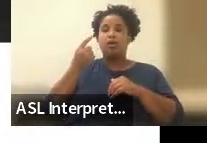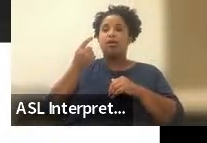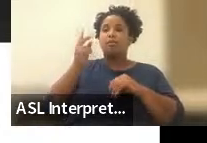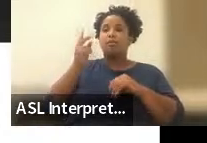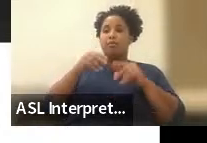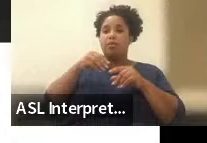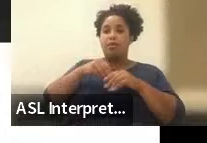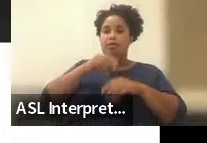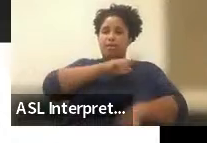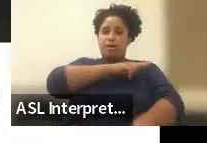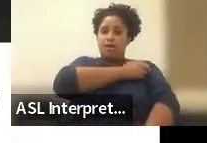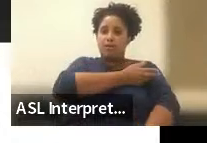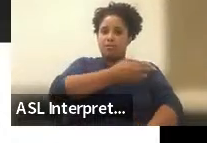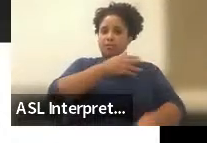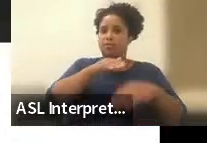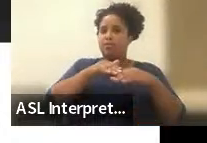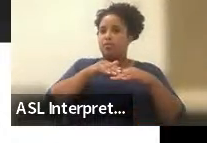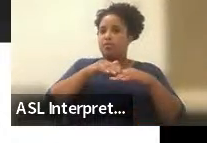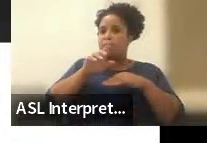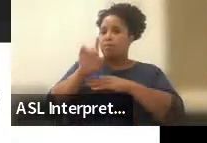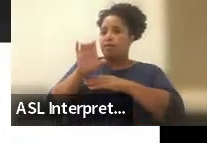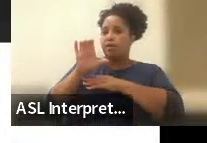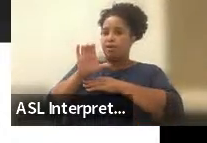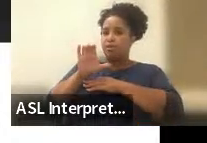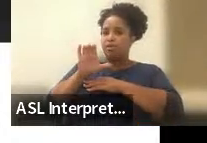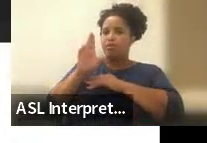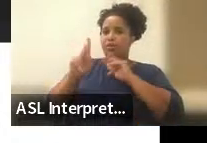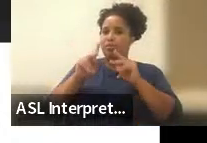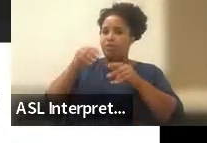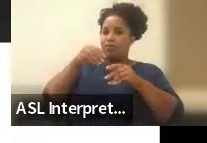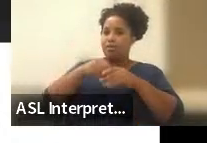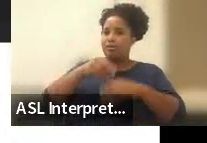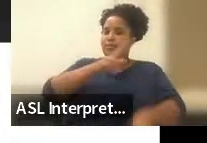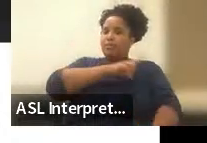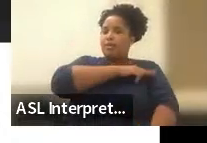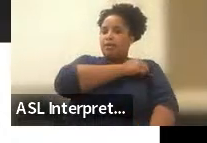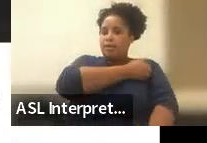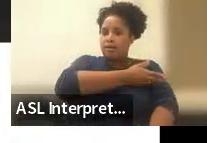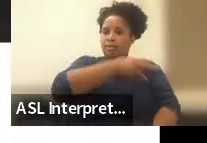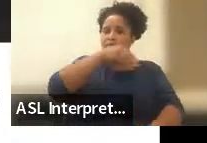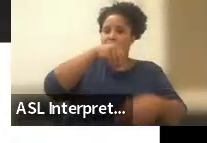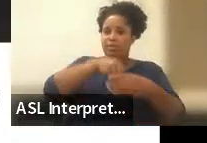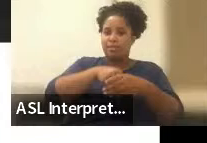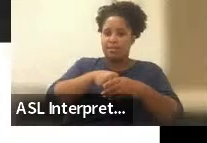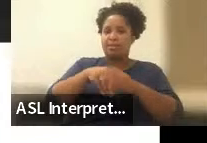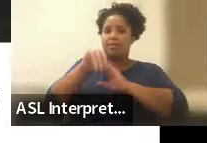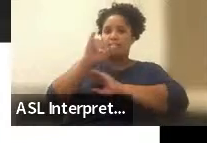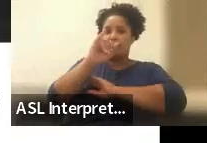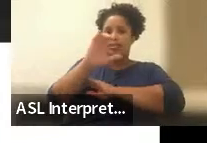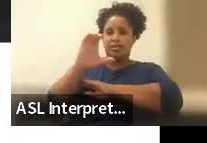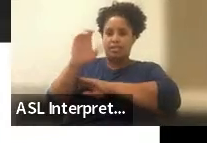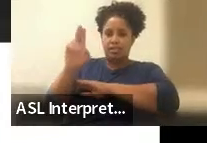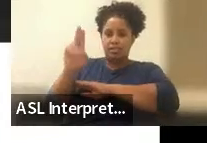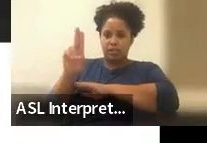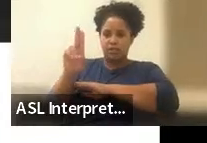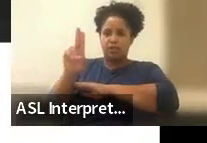over 100 people still hospitalized on a daily basis. Intensive care unit numbers have remained low. There's a few spikes in